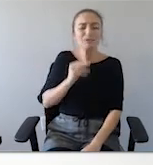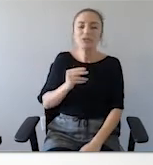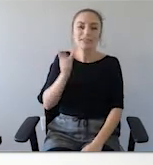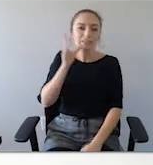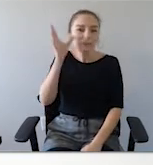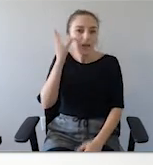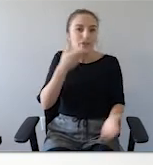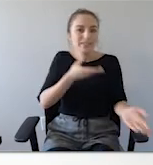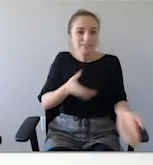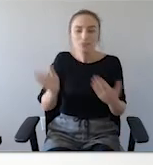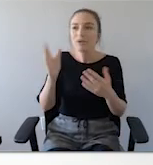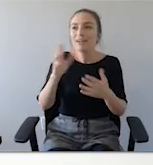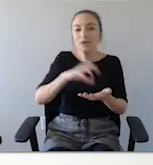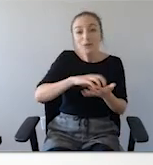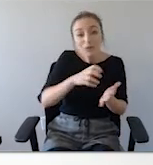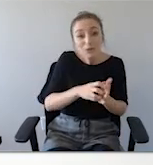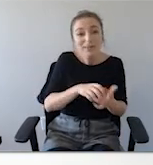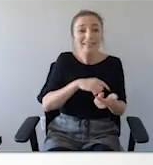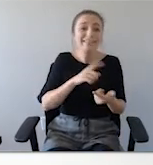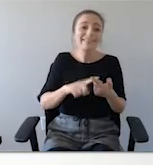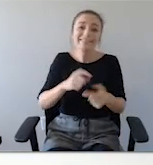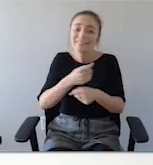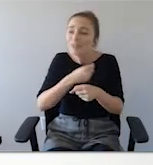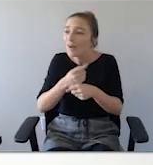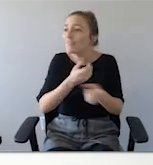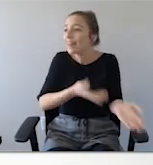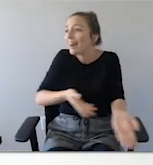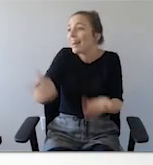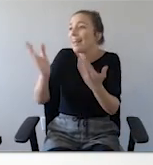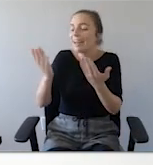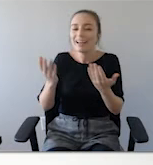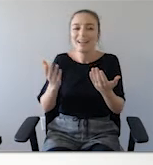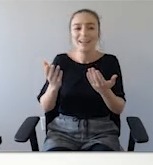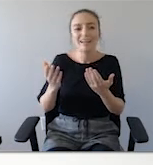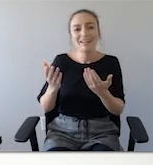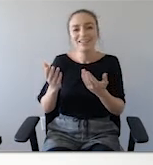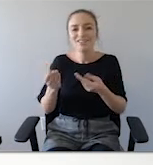stuff. And as somebody who goes to multiple meetings